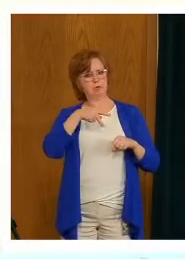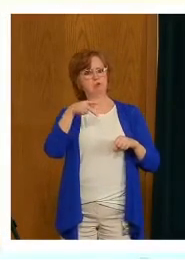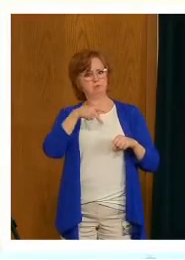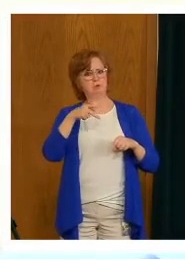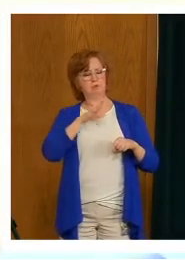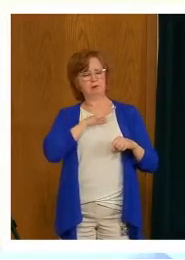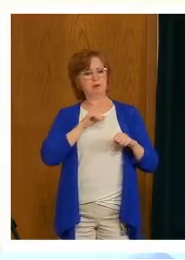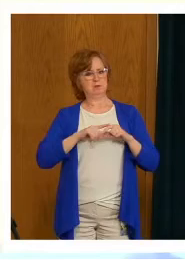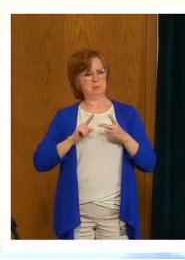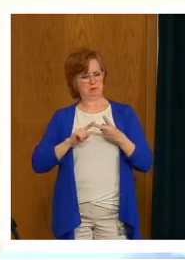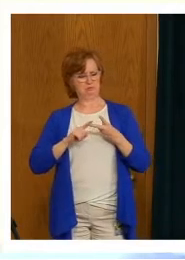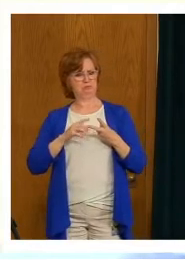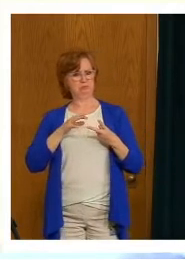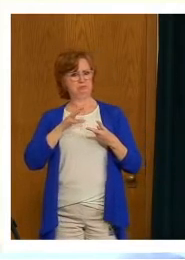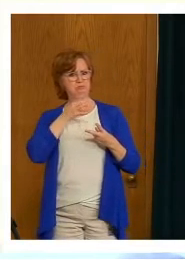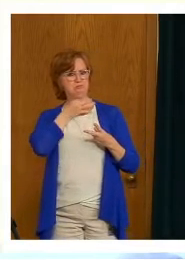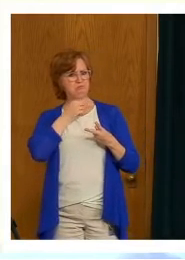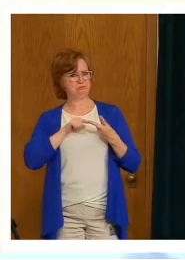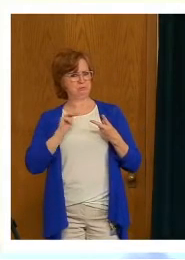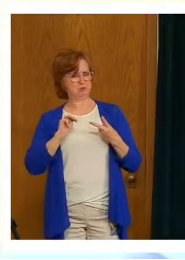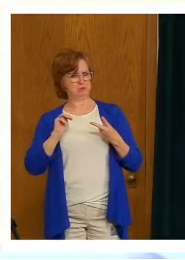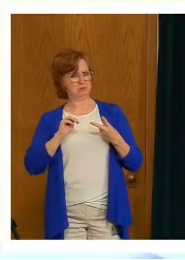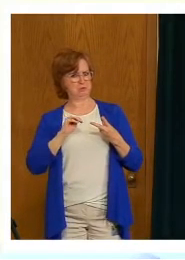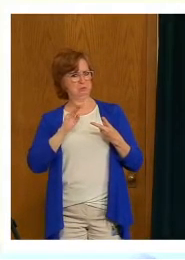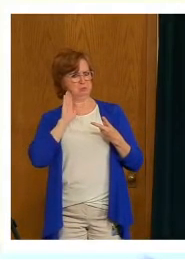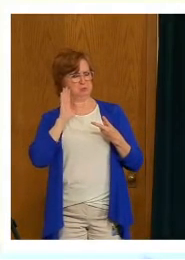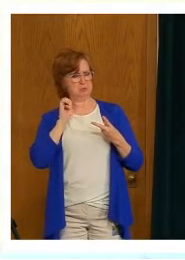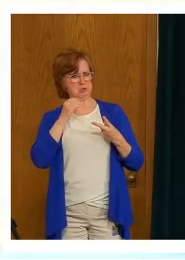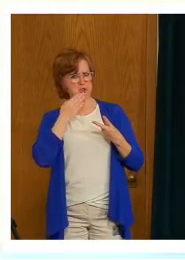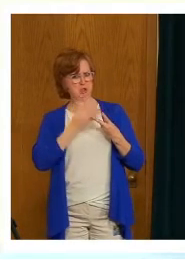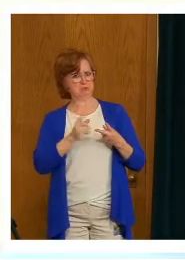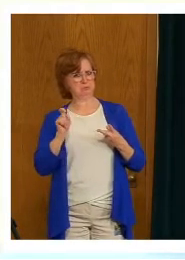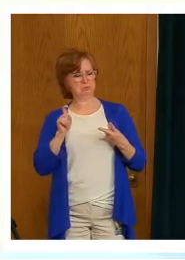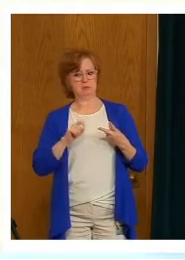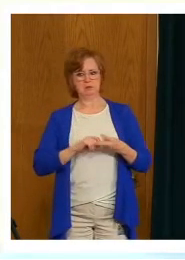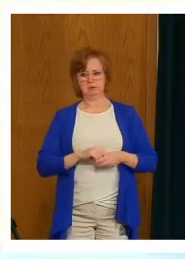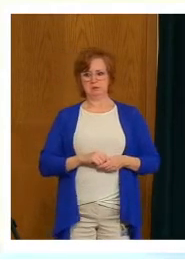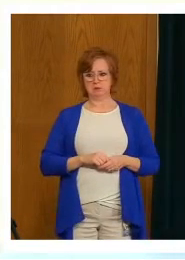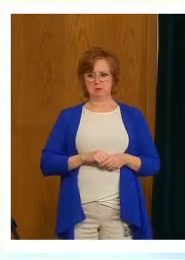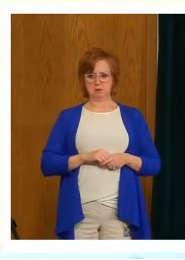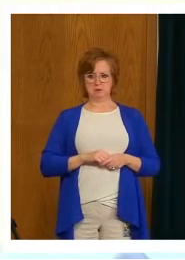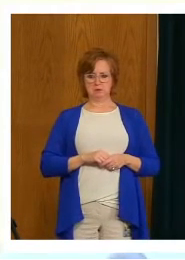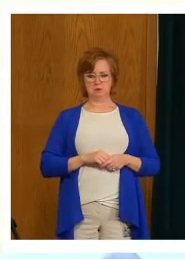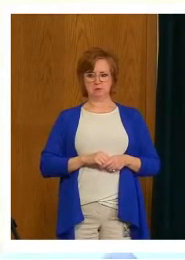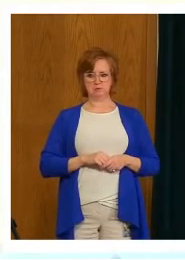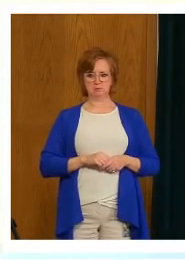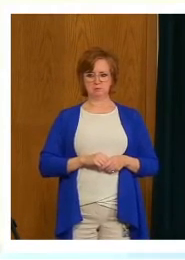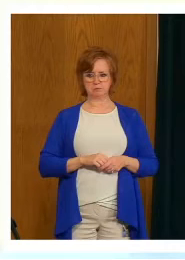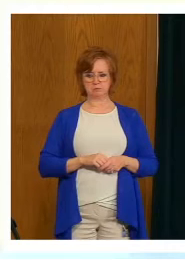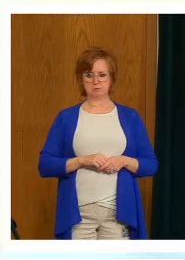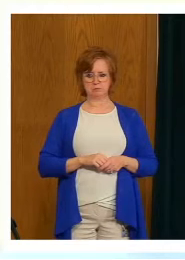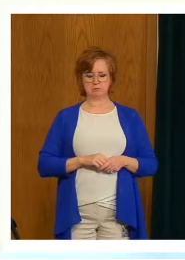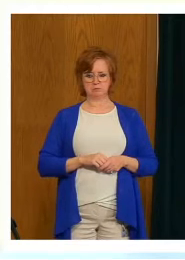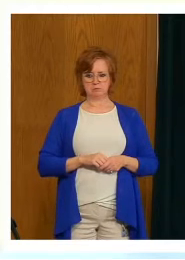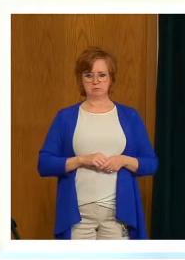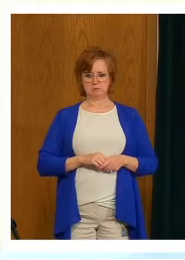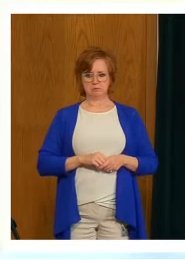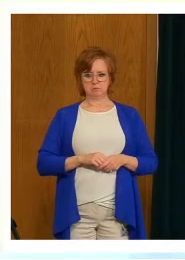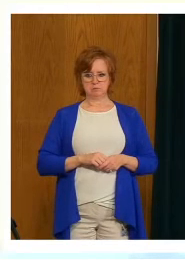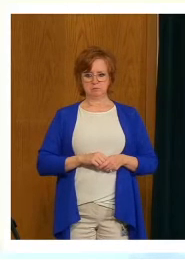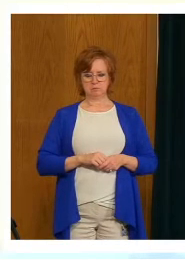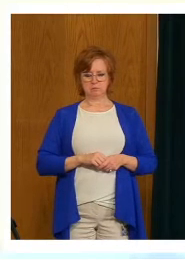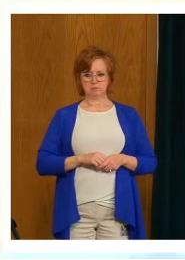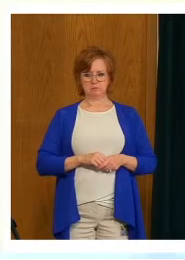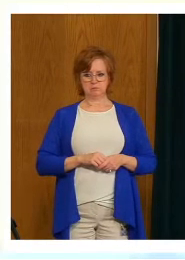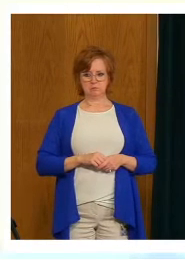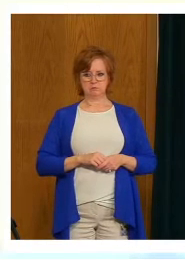Yeah, so first of all, interchangeability among Pfizer and Moderna is also well established that while, you try to